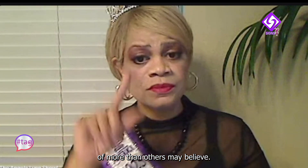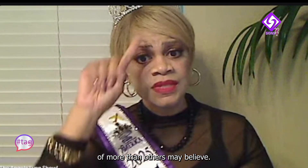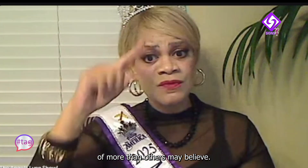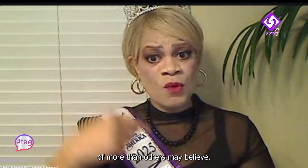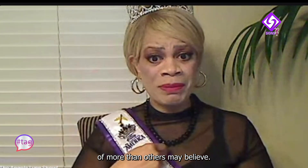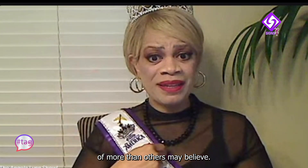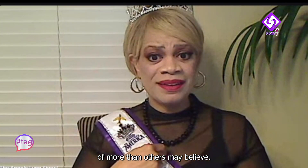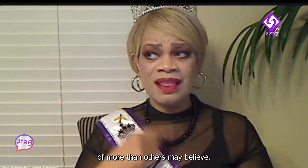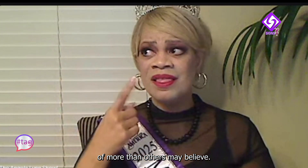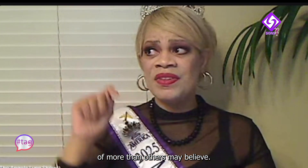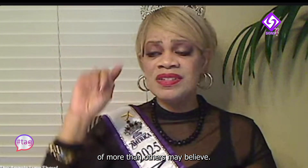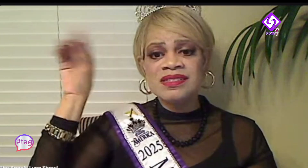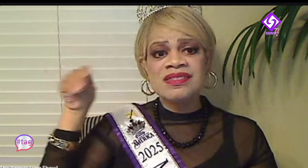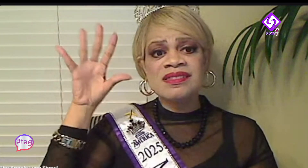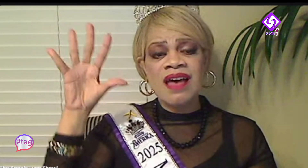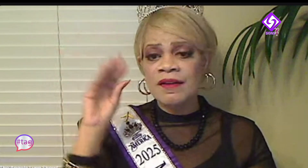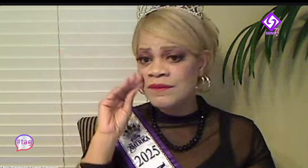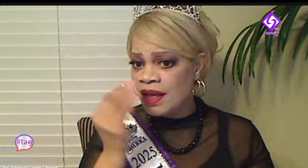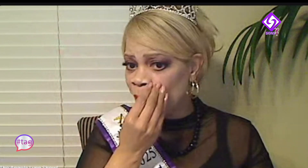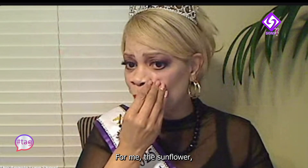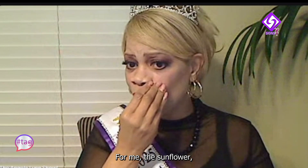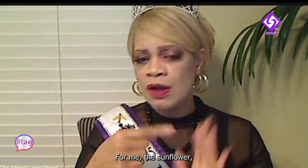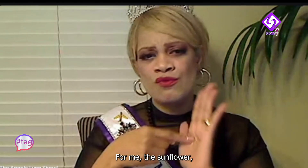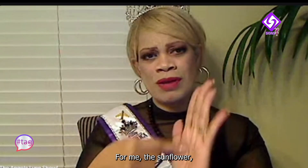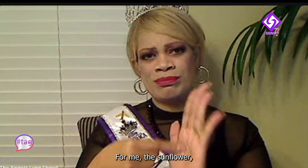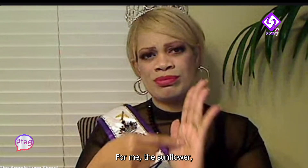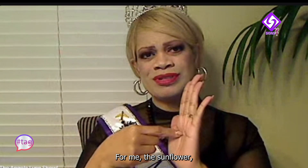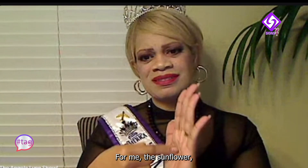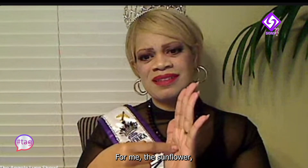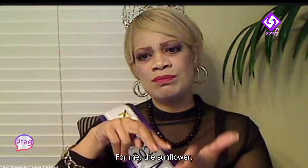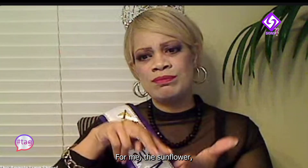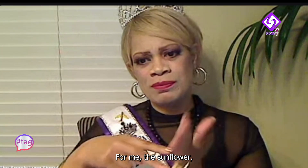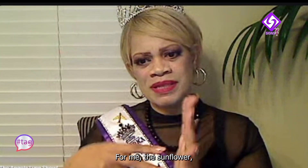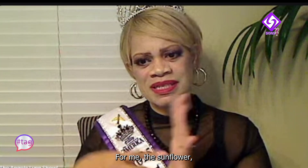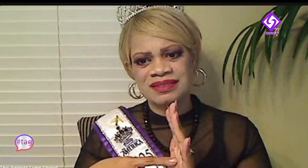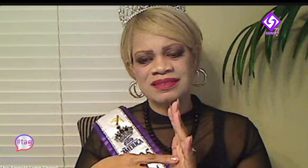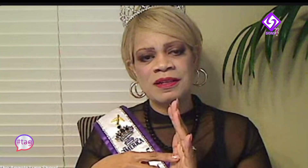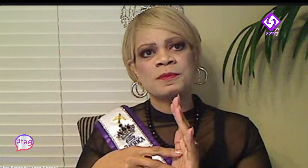than others may believe. For me, the